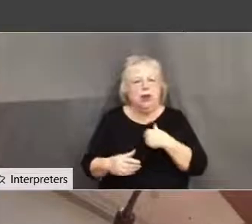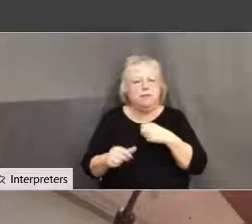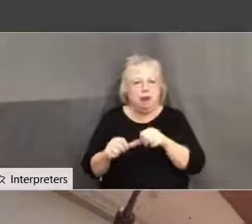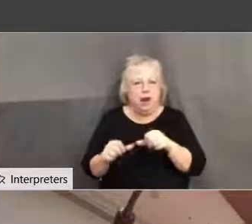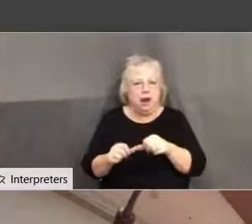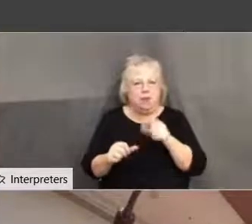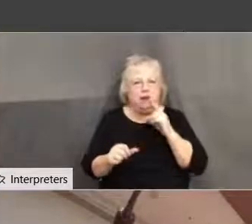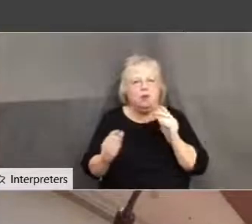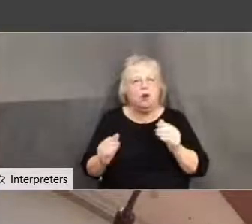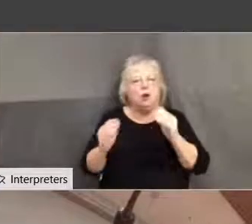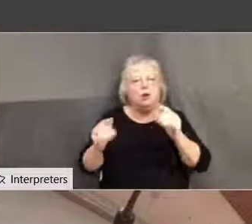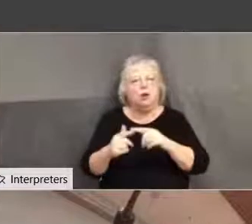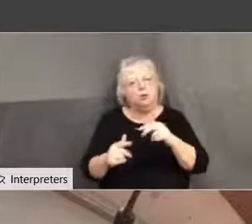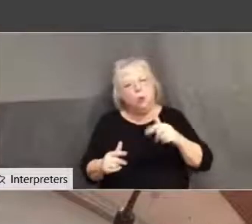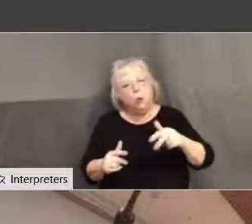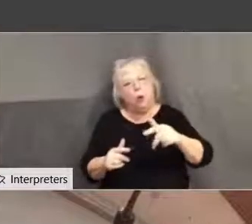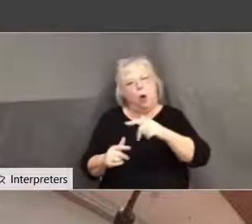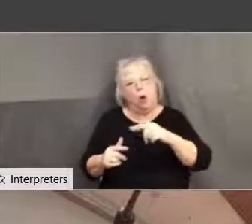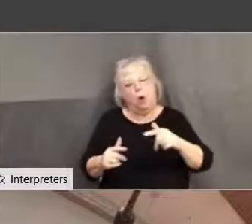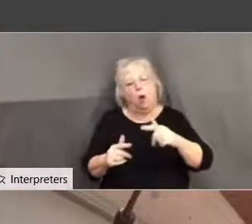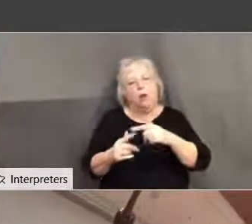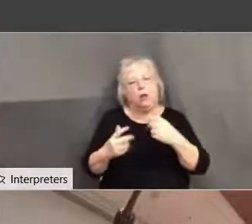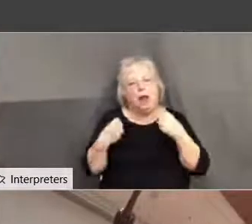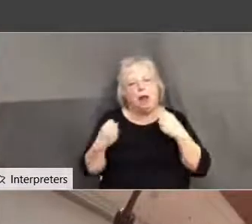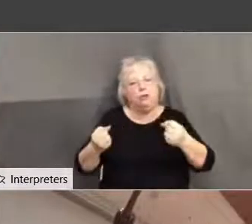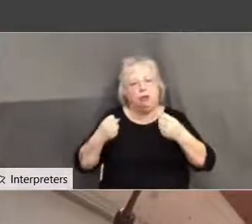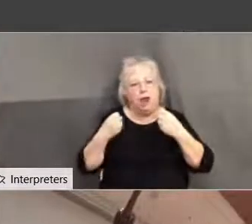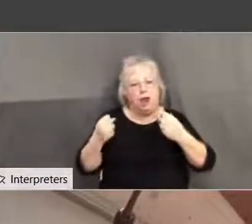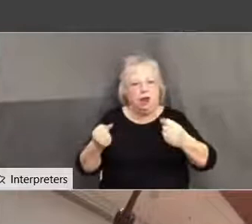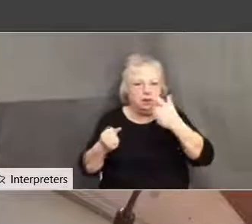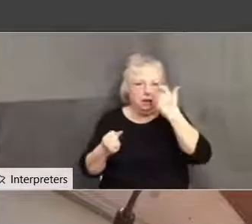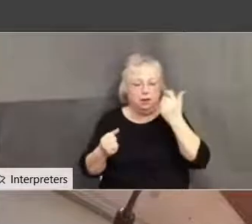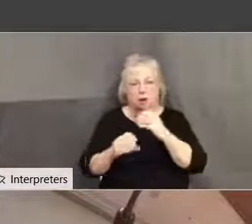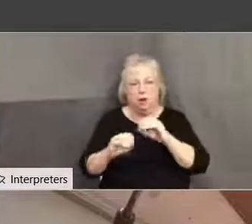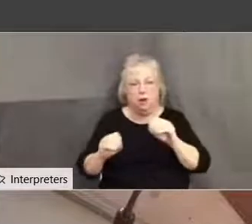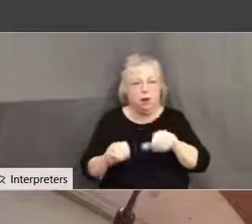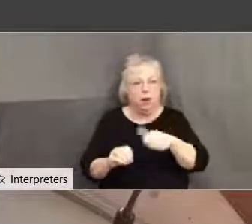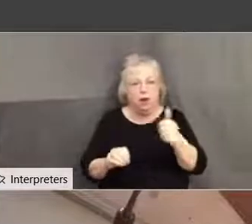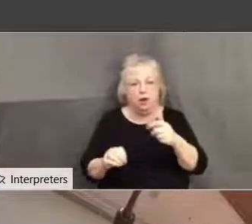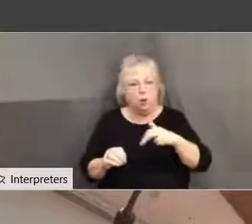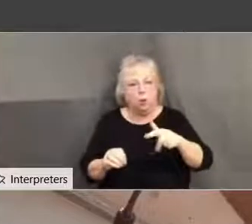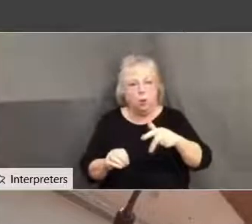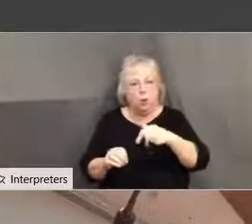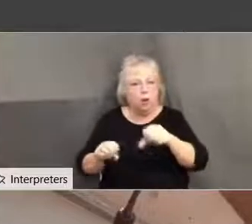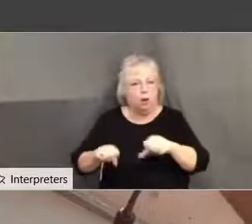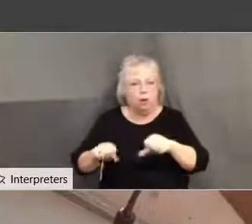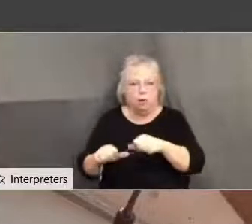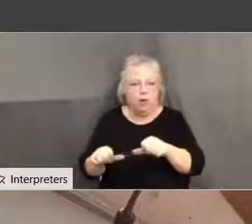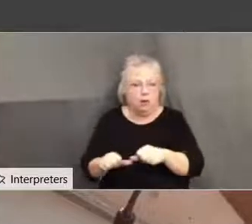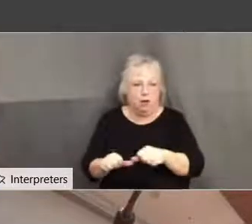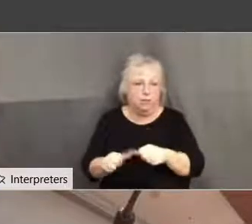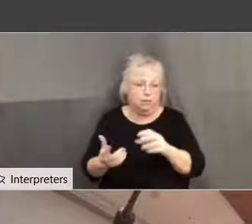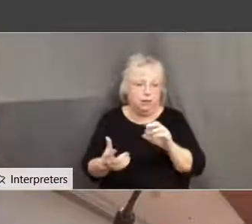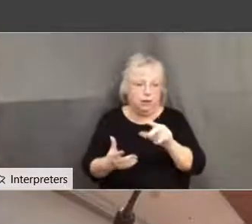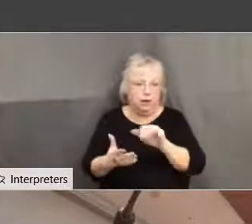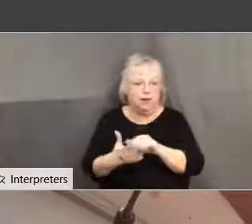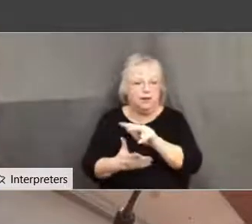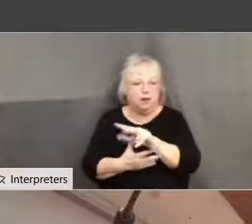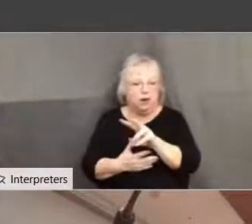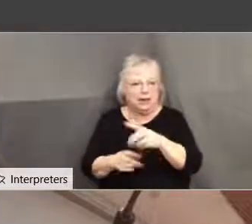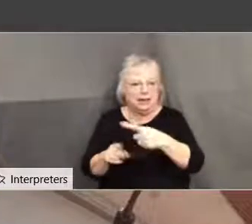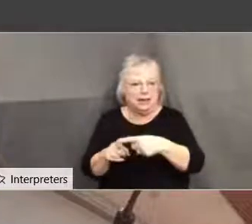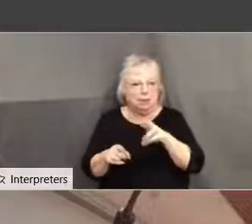adults to walk and get exercise, because there is no other walkable area. Okay, and that's at 36 and Walker,